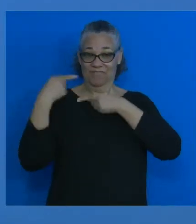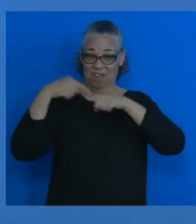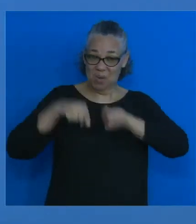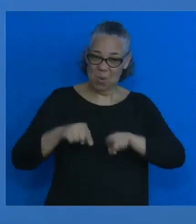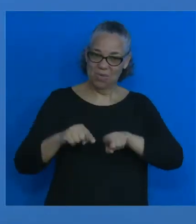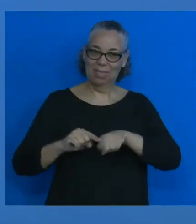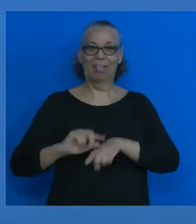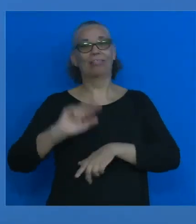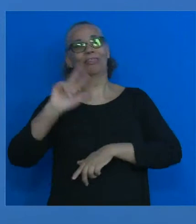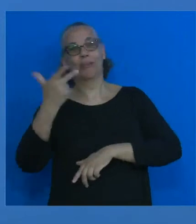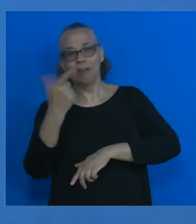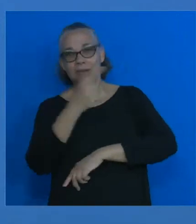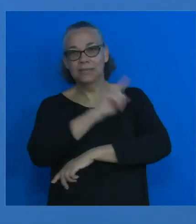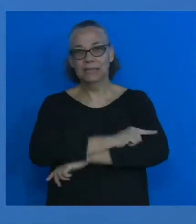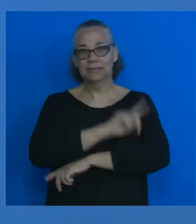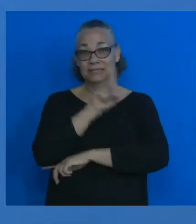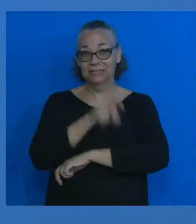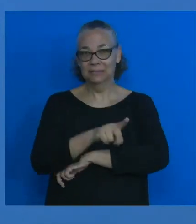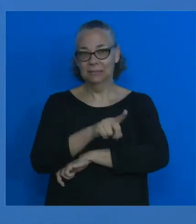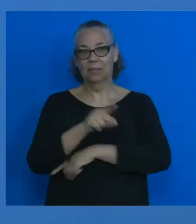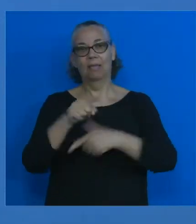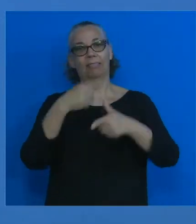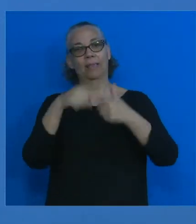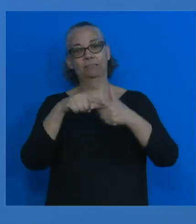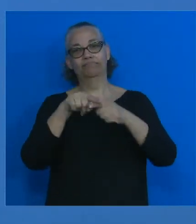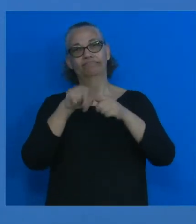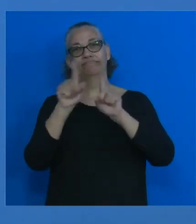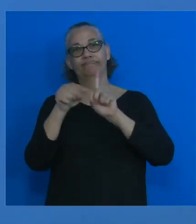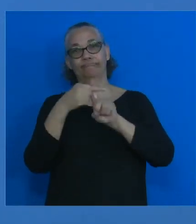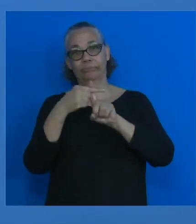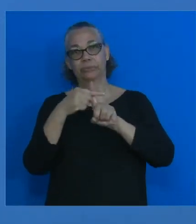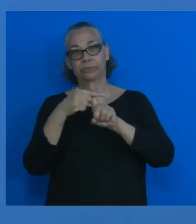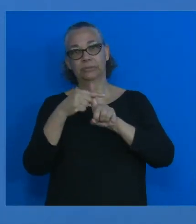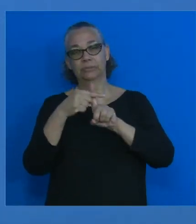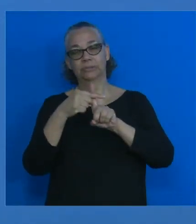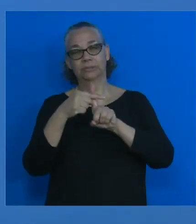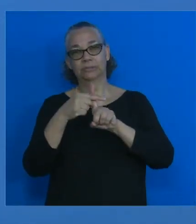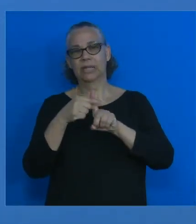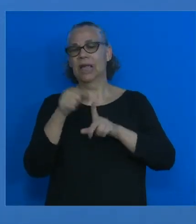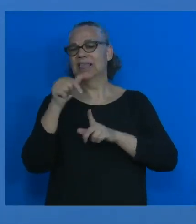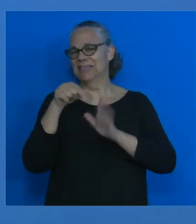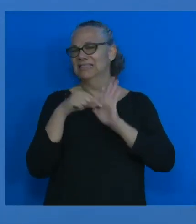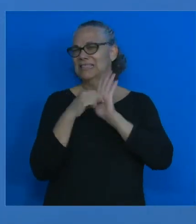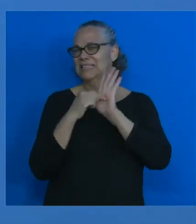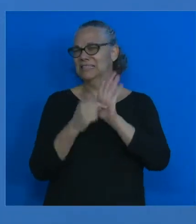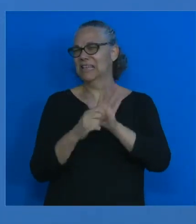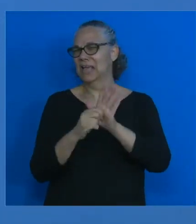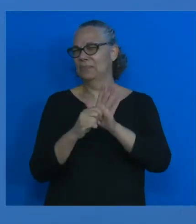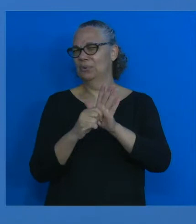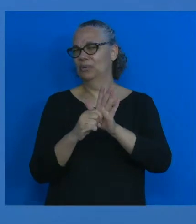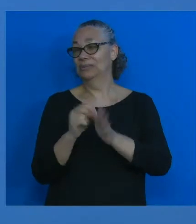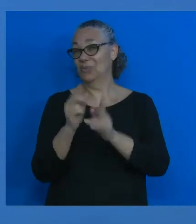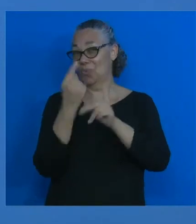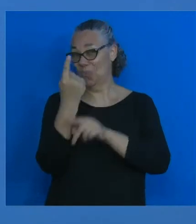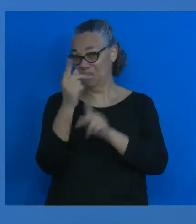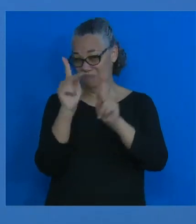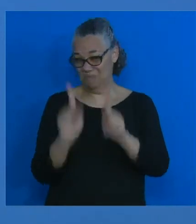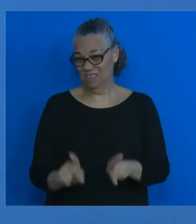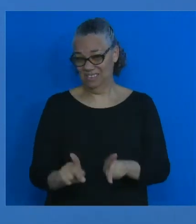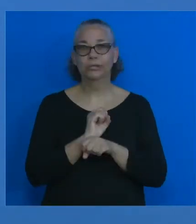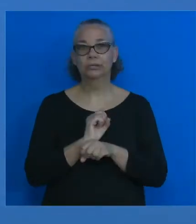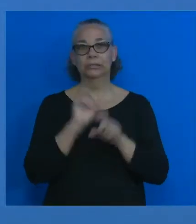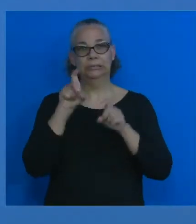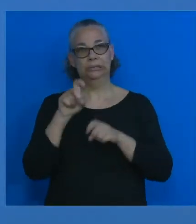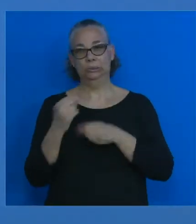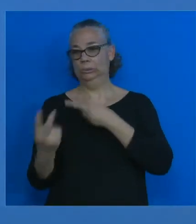test, they are confirmed positive. In this example, a single person has potentially